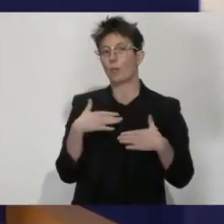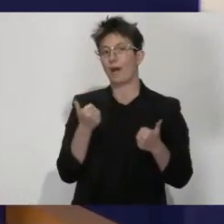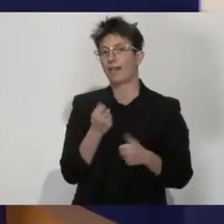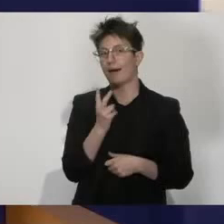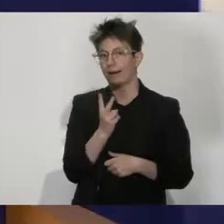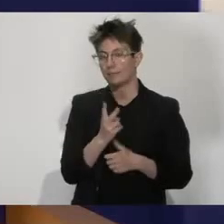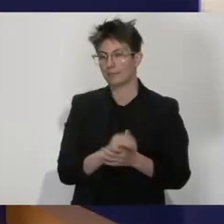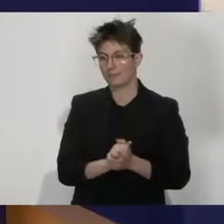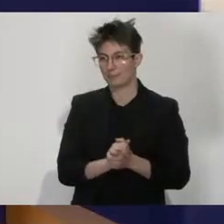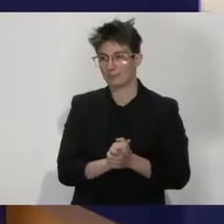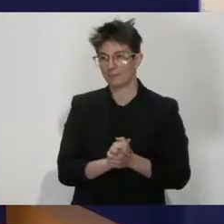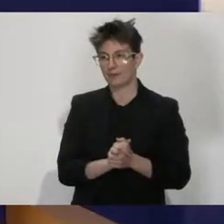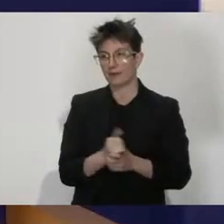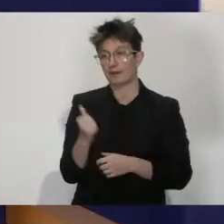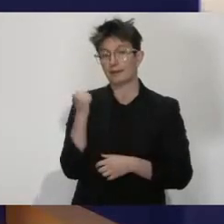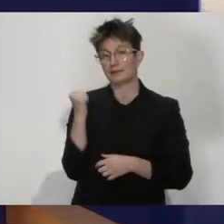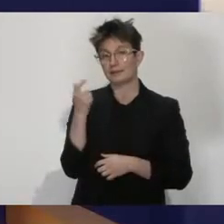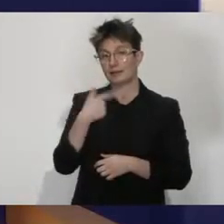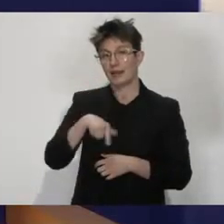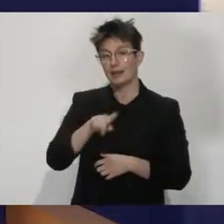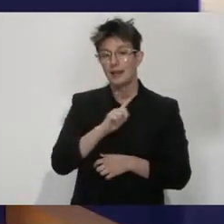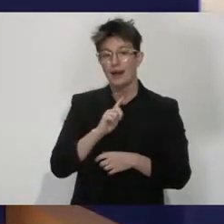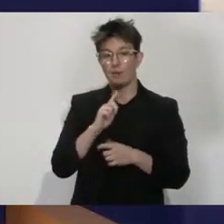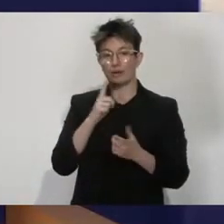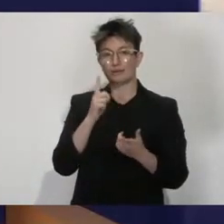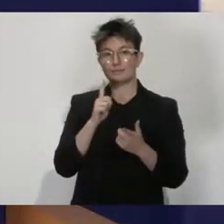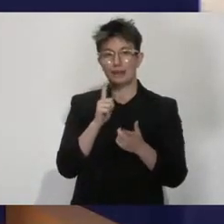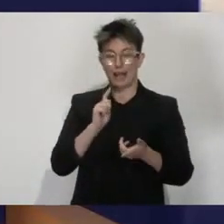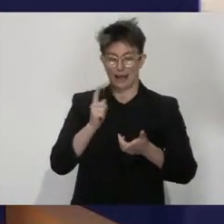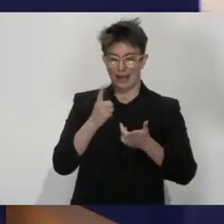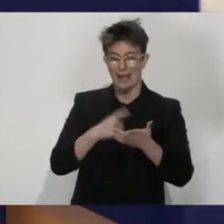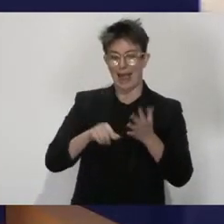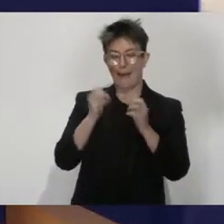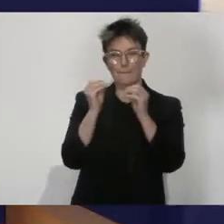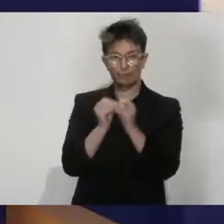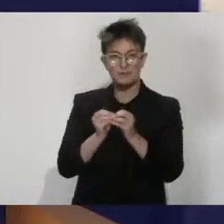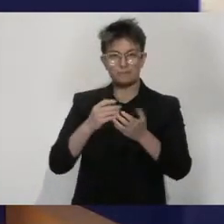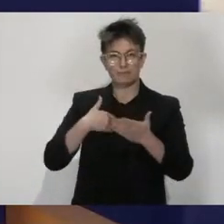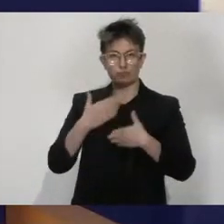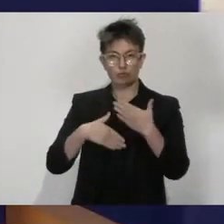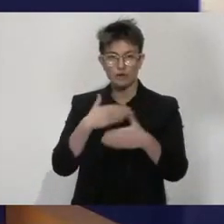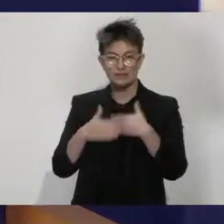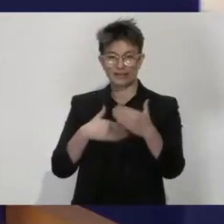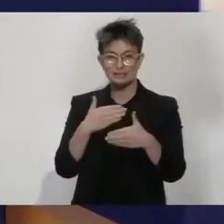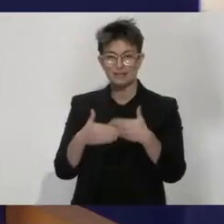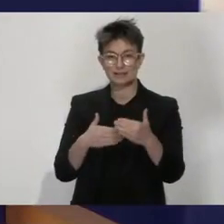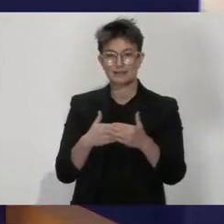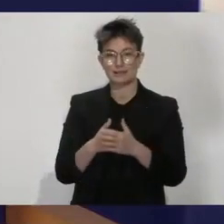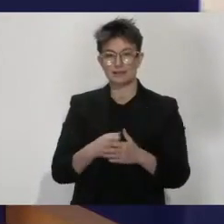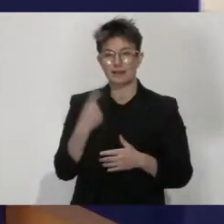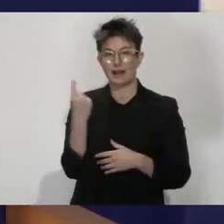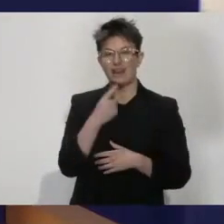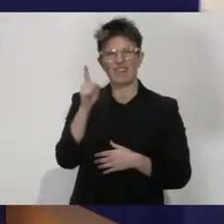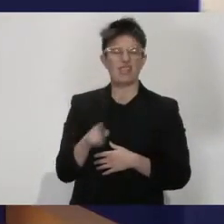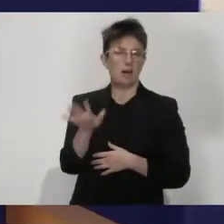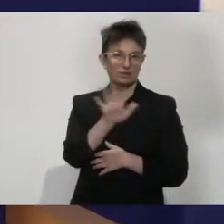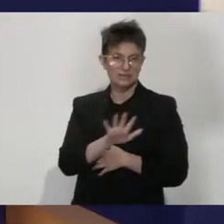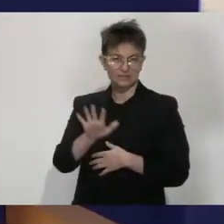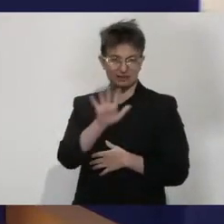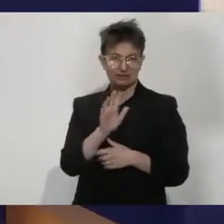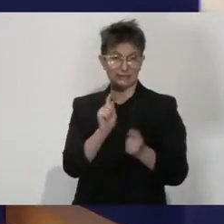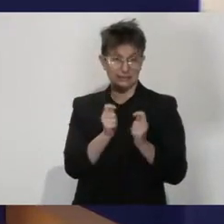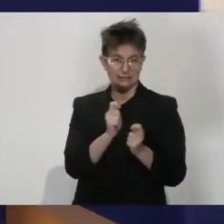processed 11,010 tests for COVID-19, bringing the total number of tests completed to date